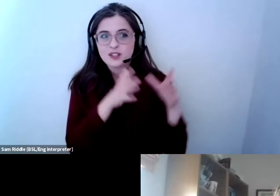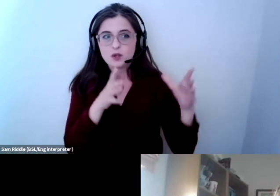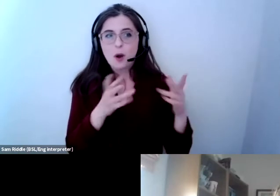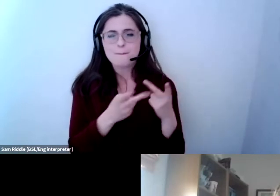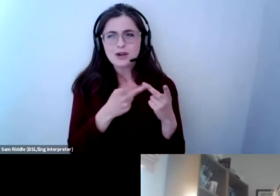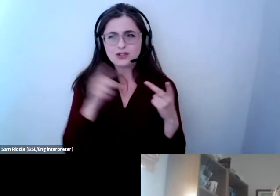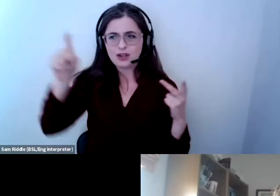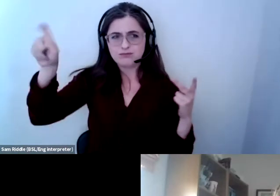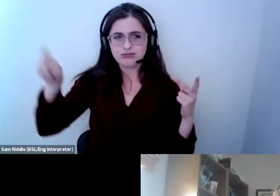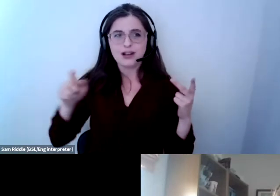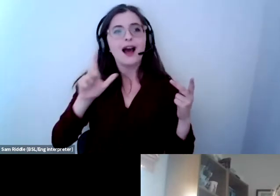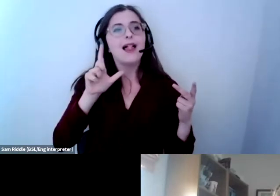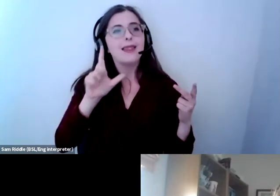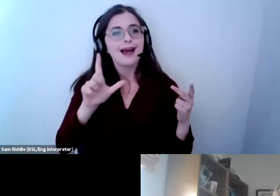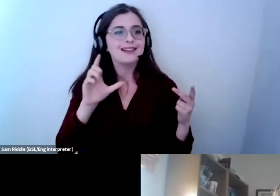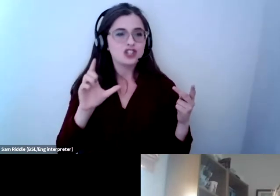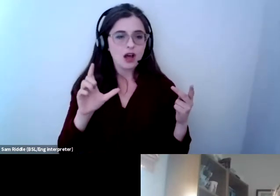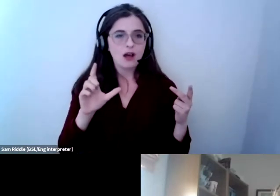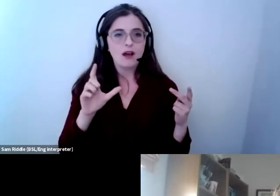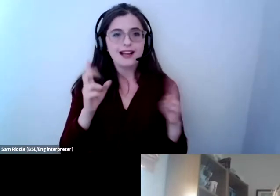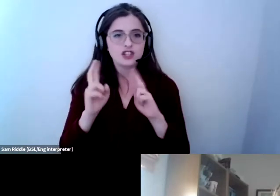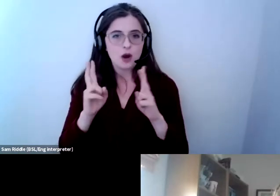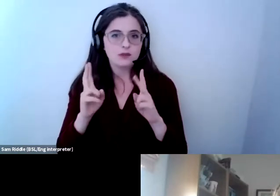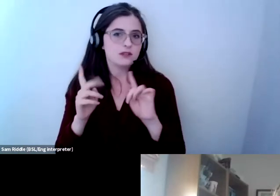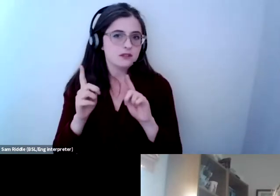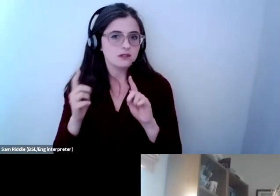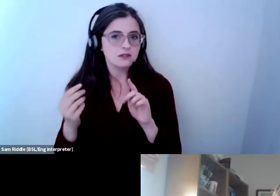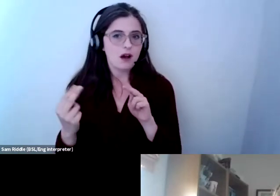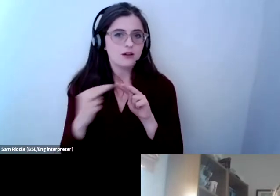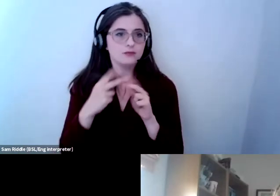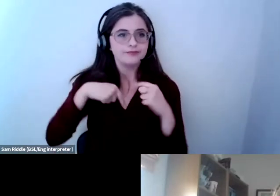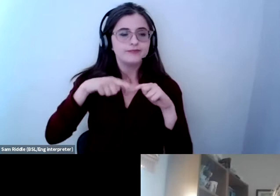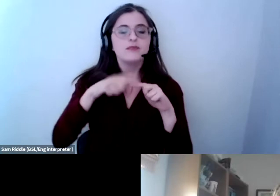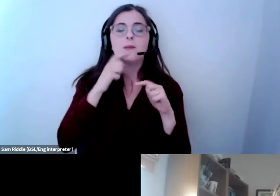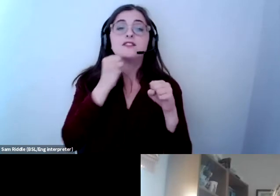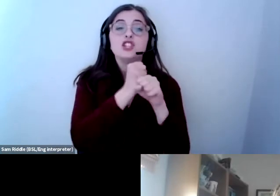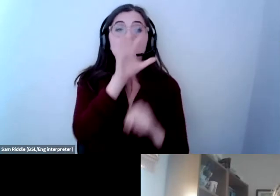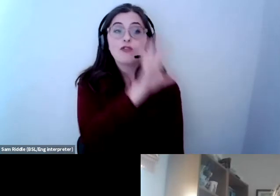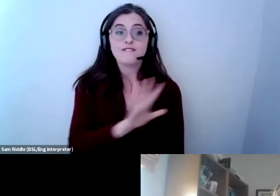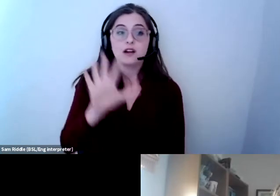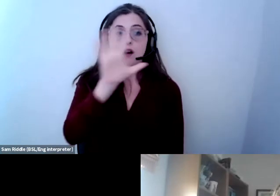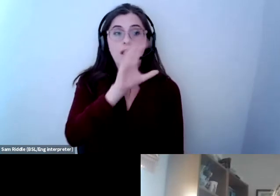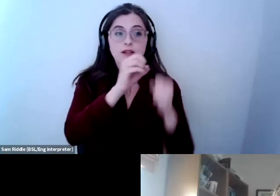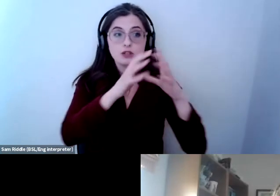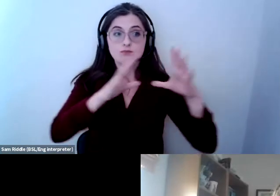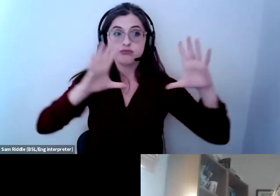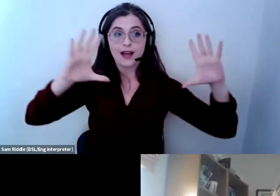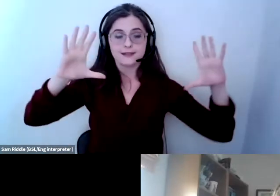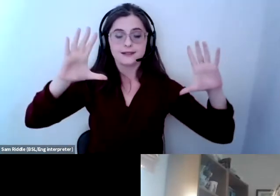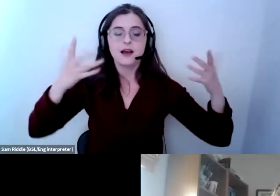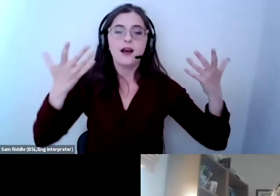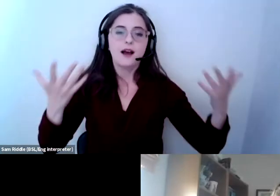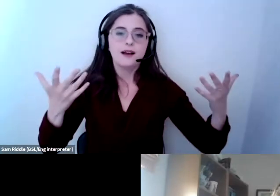approached by a lot of Lancashire interpreters as well. And because of the geographical spread and also the way